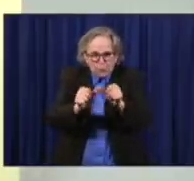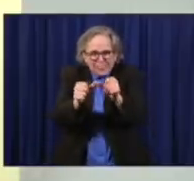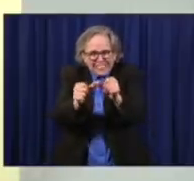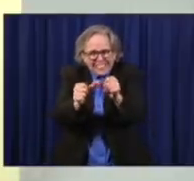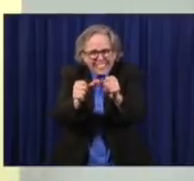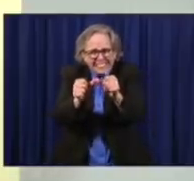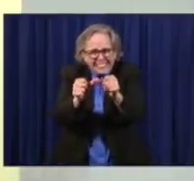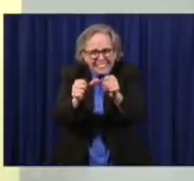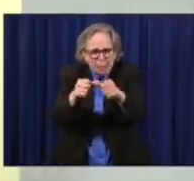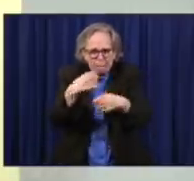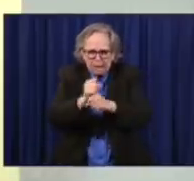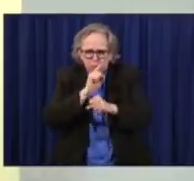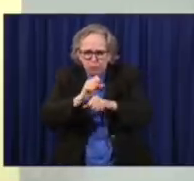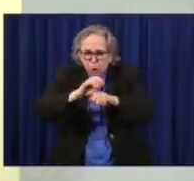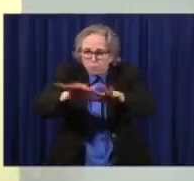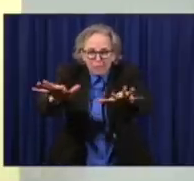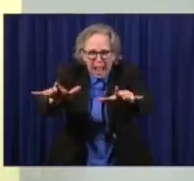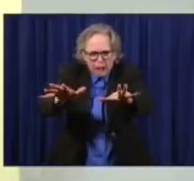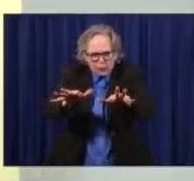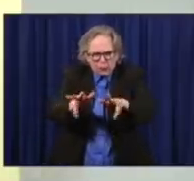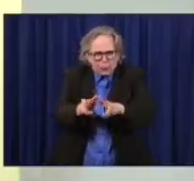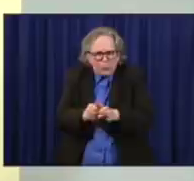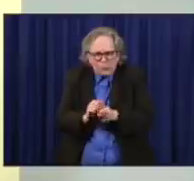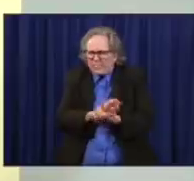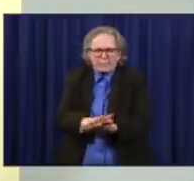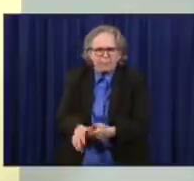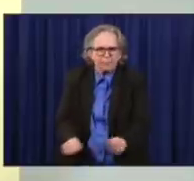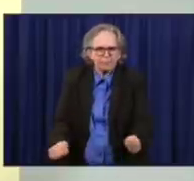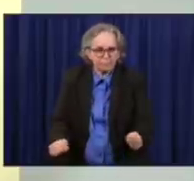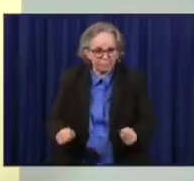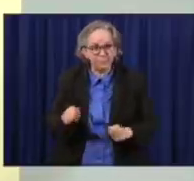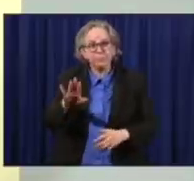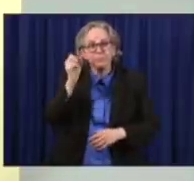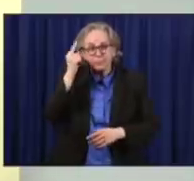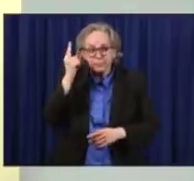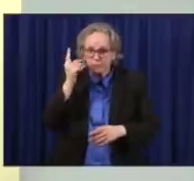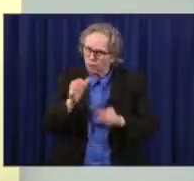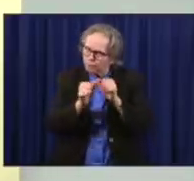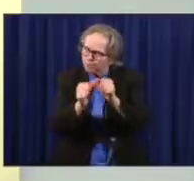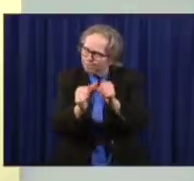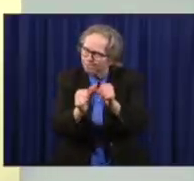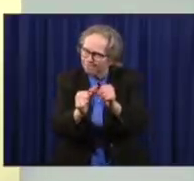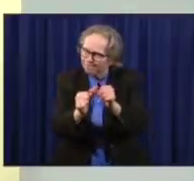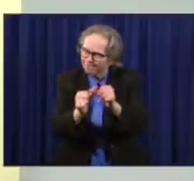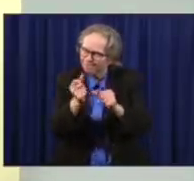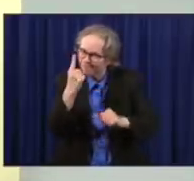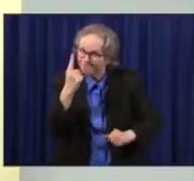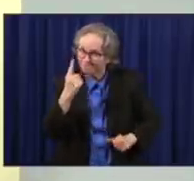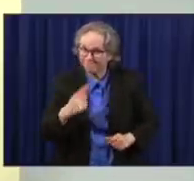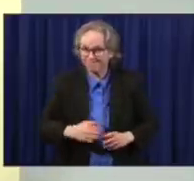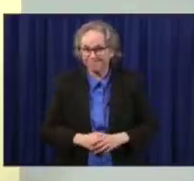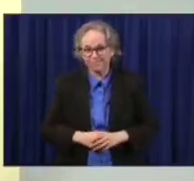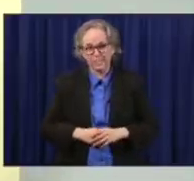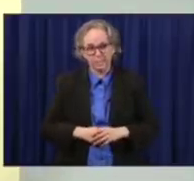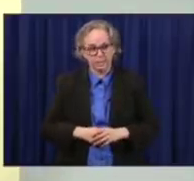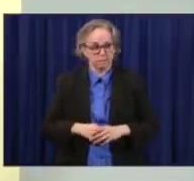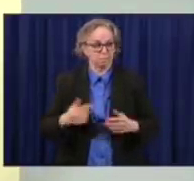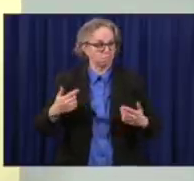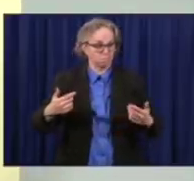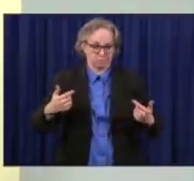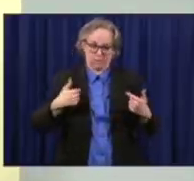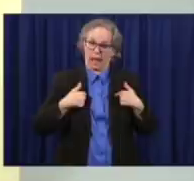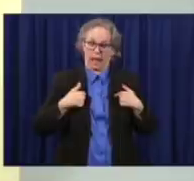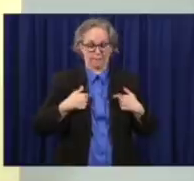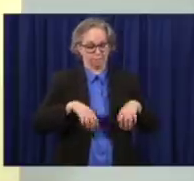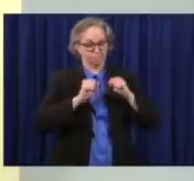work. And they are going to work if we just stick to it. We all play a role in making that